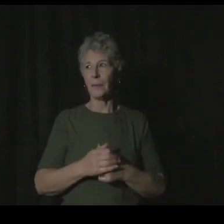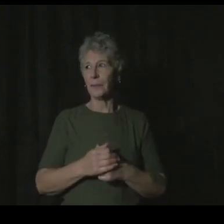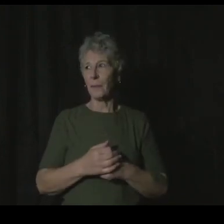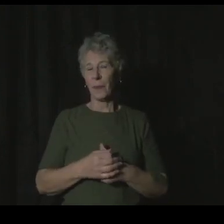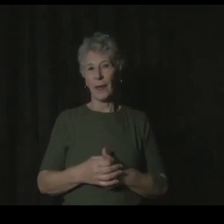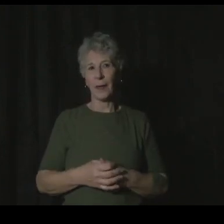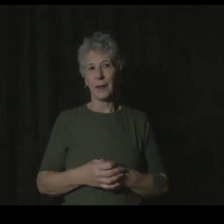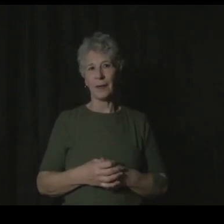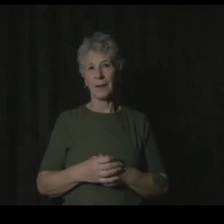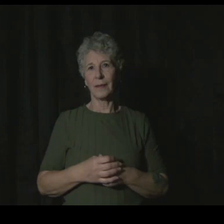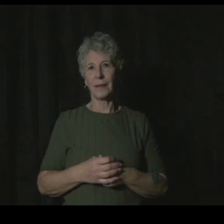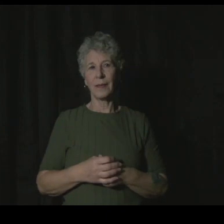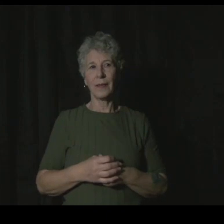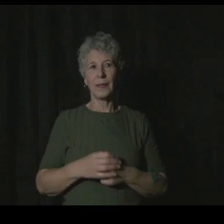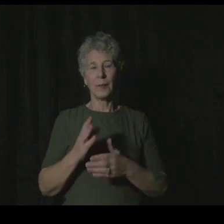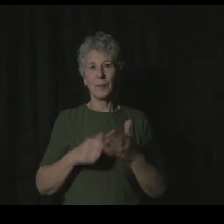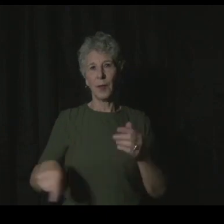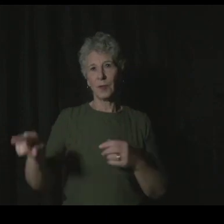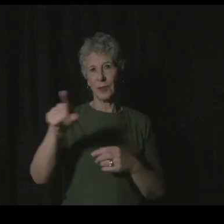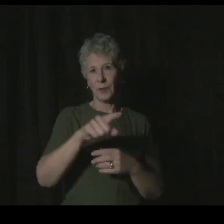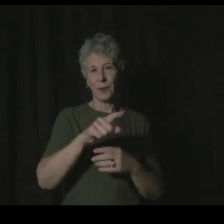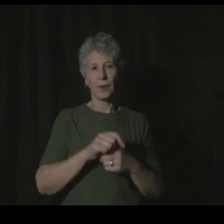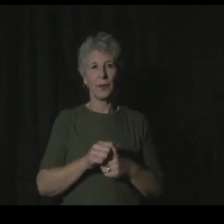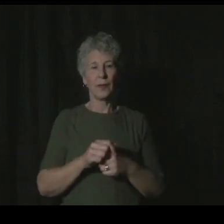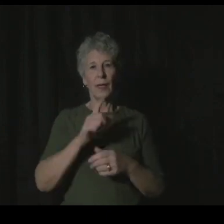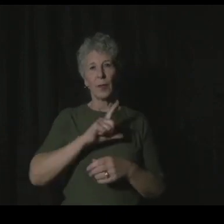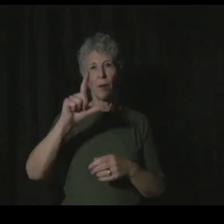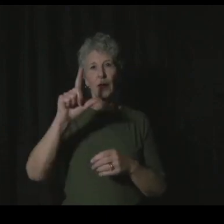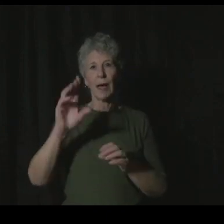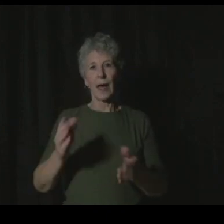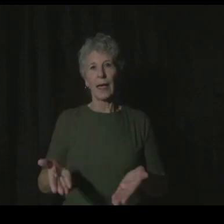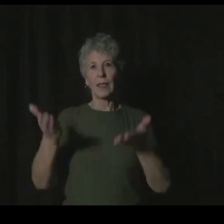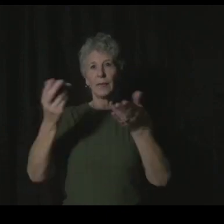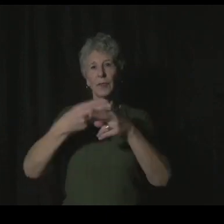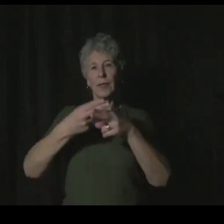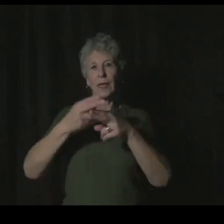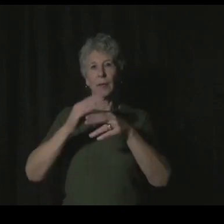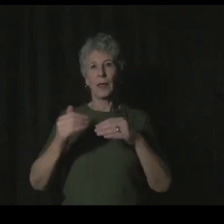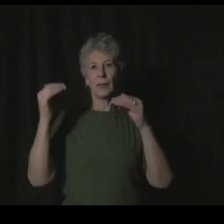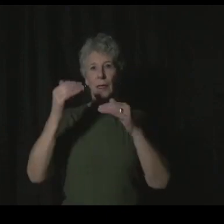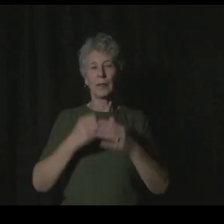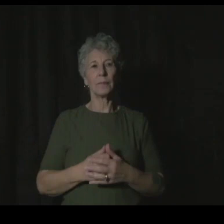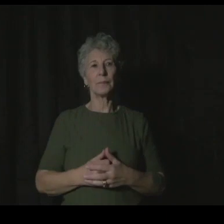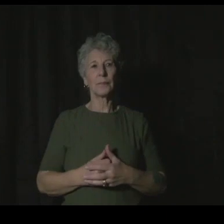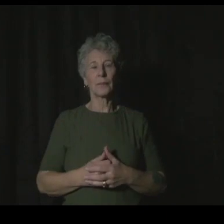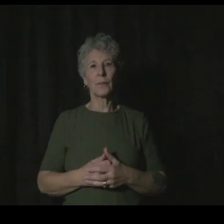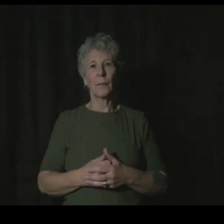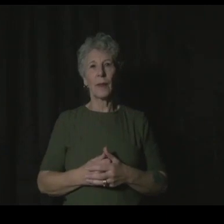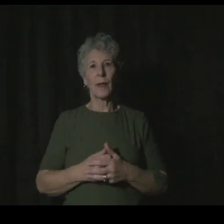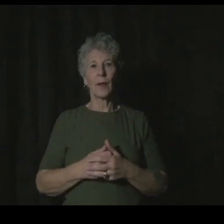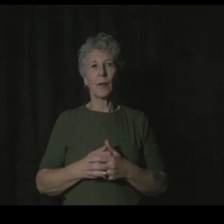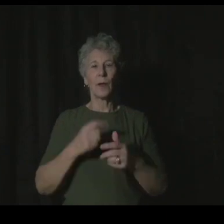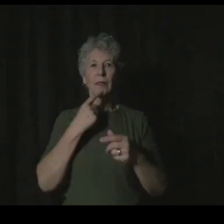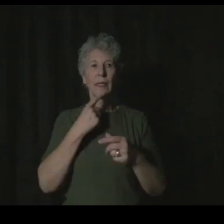sure most of you probably know called Lord, I Lift Your Name on High. So when we get to the chorus of the song, we're going to say, when it says, you came from